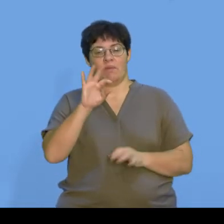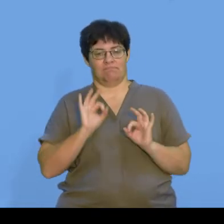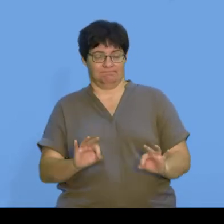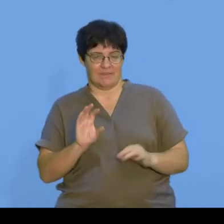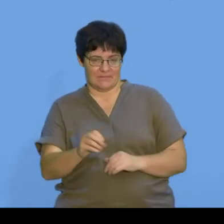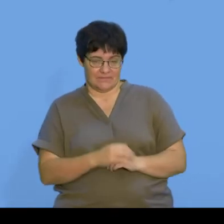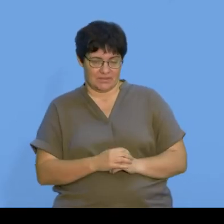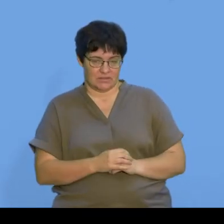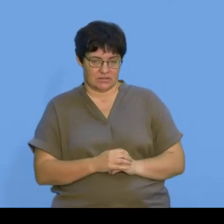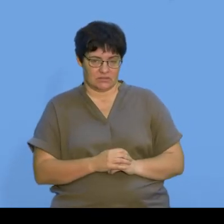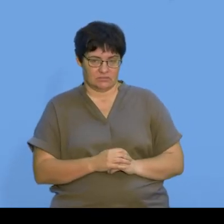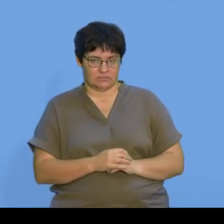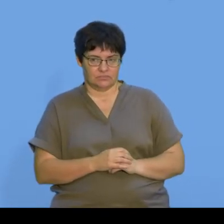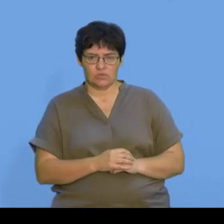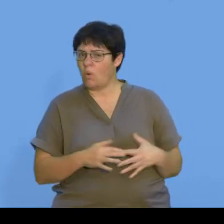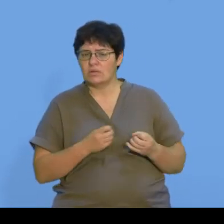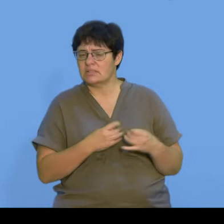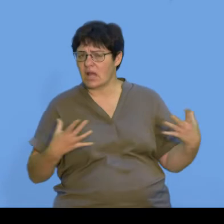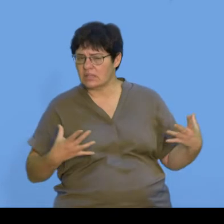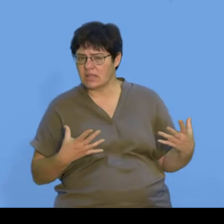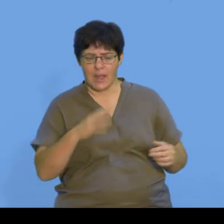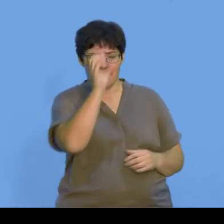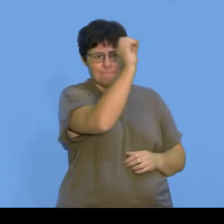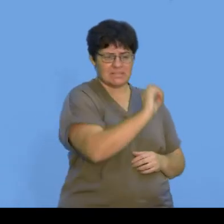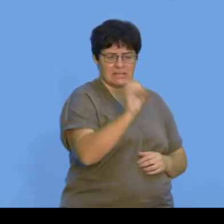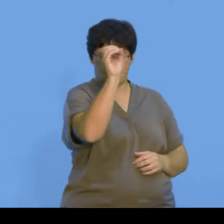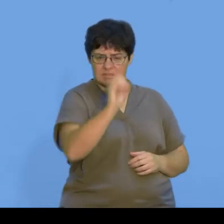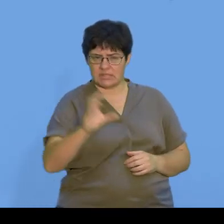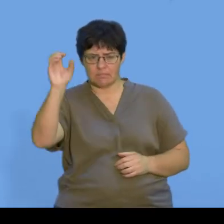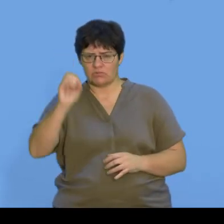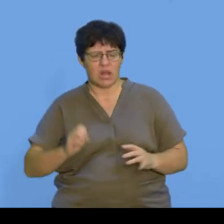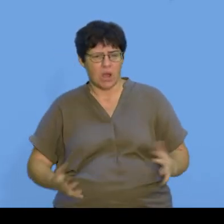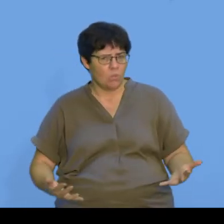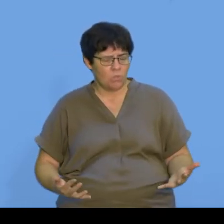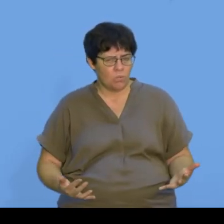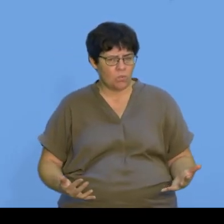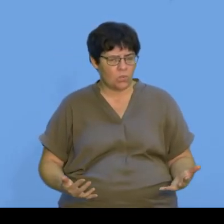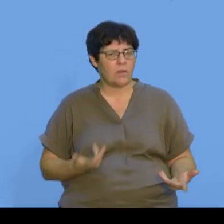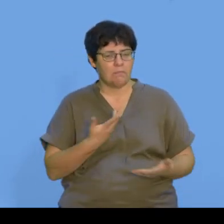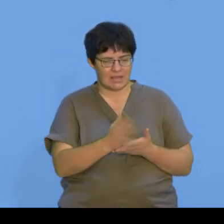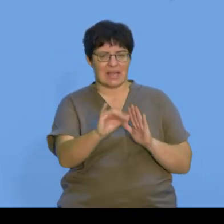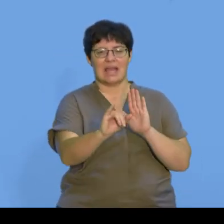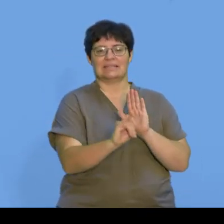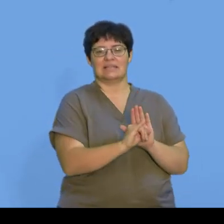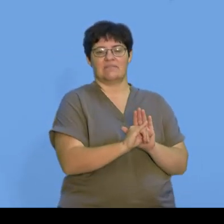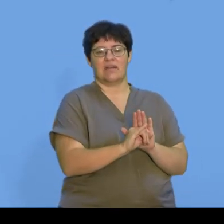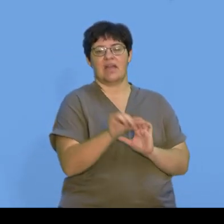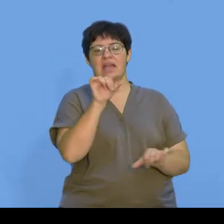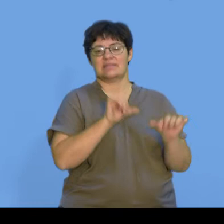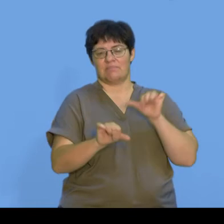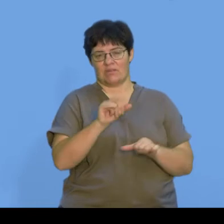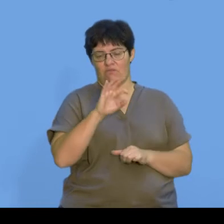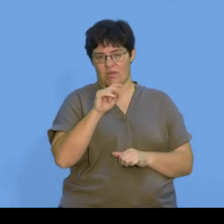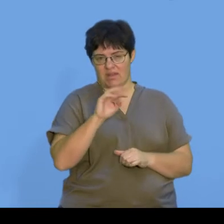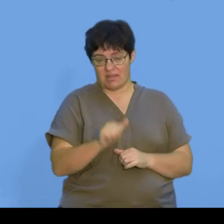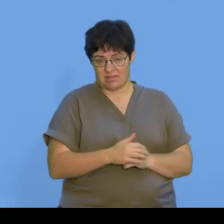the starting point of determining percentage composition actually starts from identifying the correct chemical formula. So